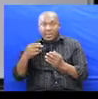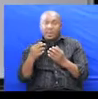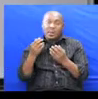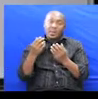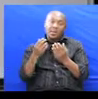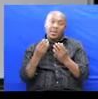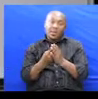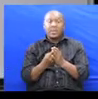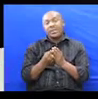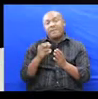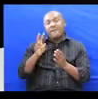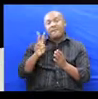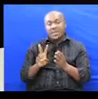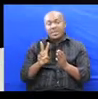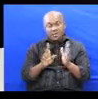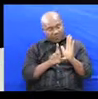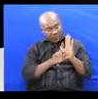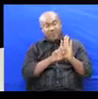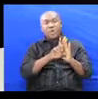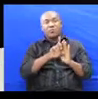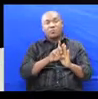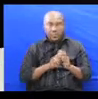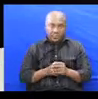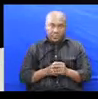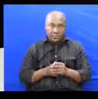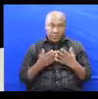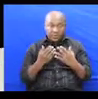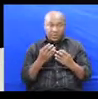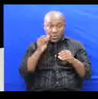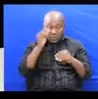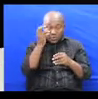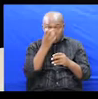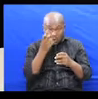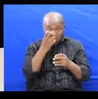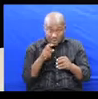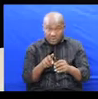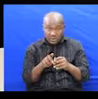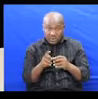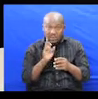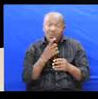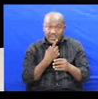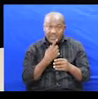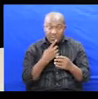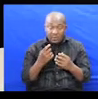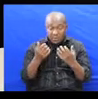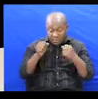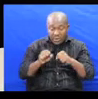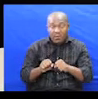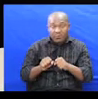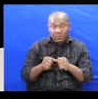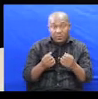So to calculate molarity, I must be given the number of moles of a solute and the volume of a